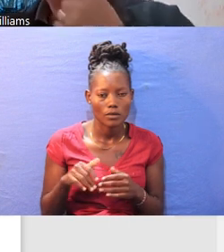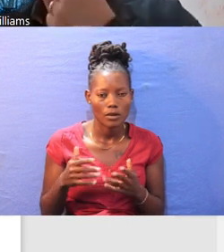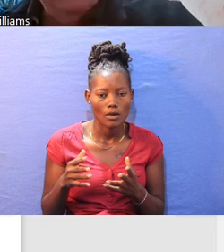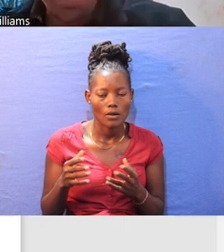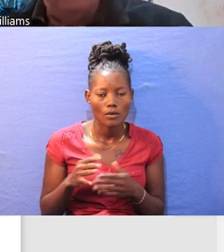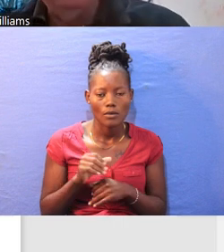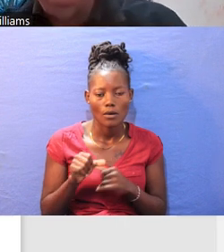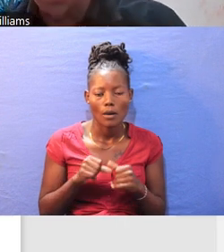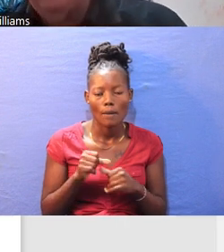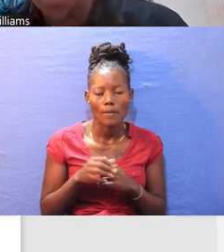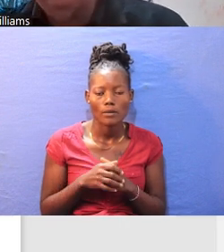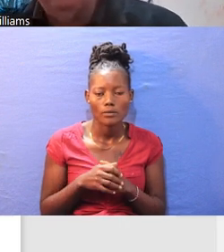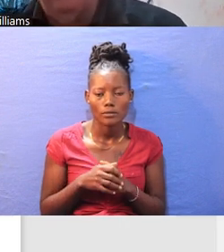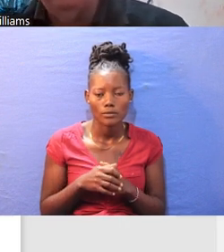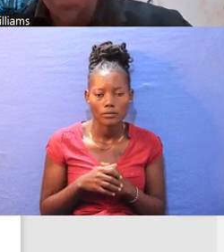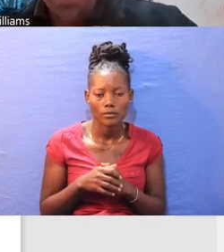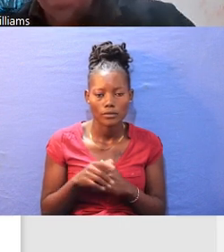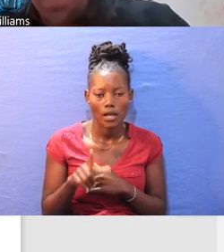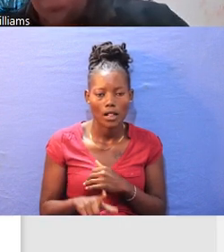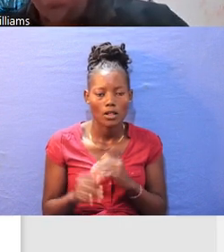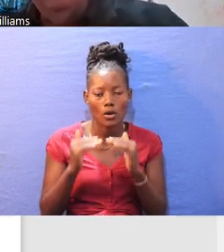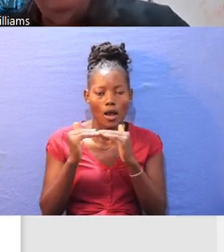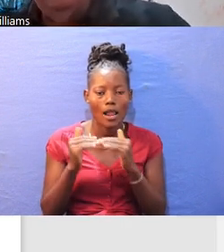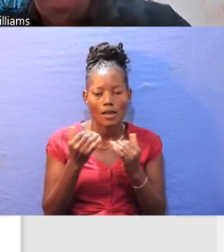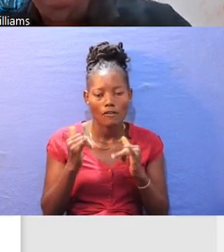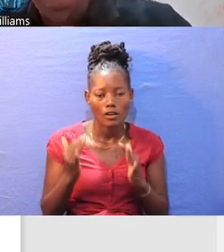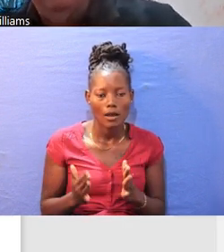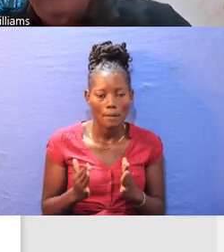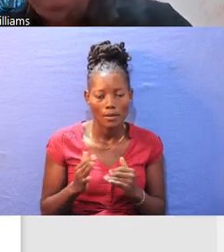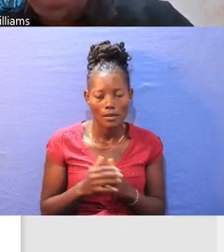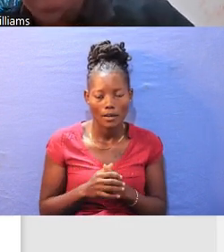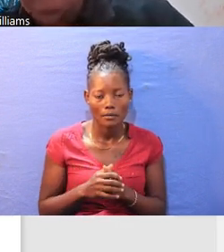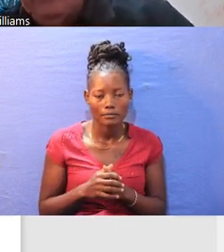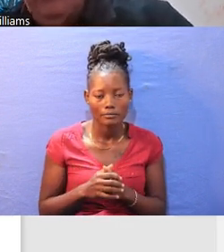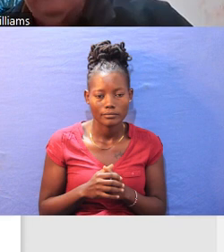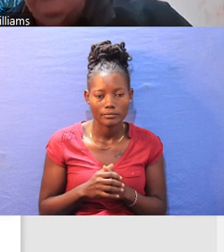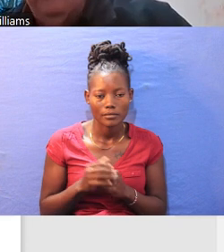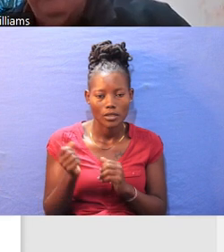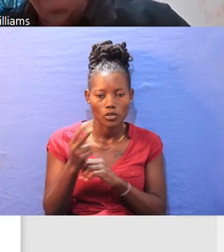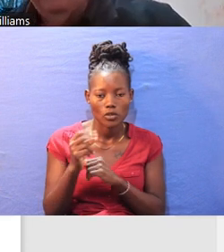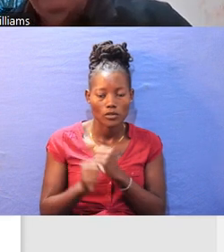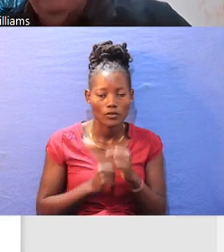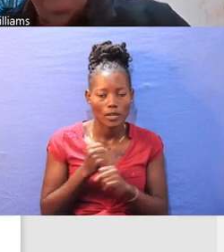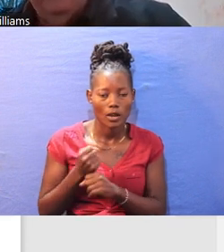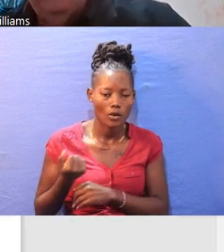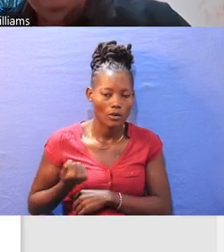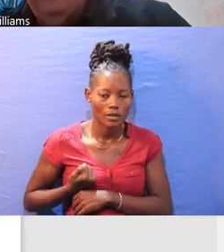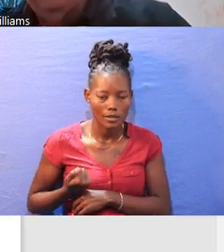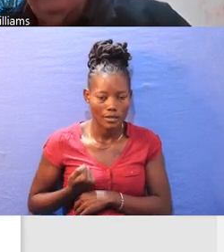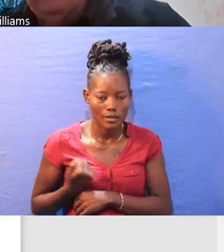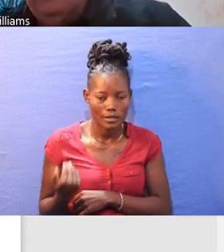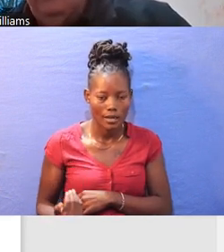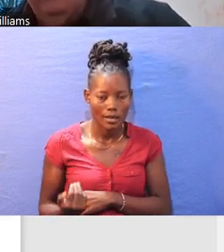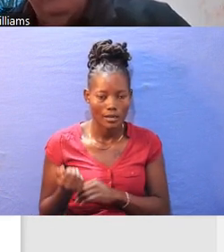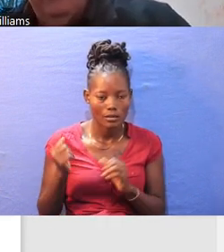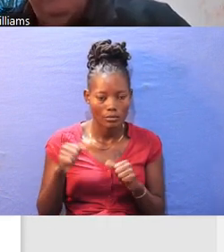Okay, how far from the start gate does the athlete start? A lower level athlete, it doesn't take long. So a